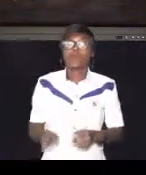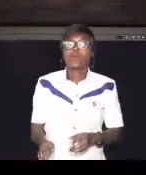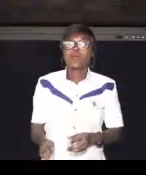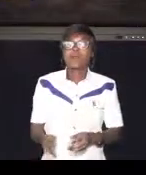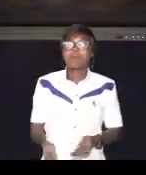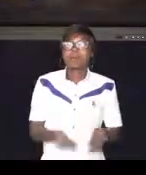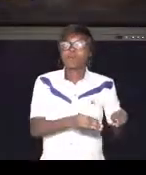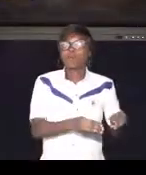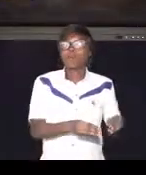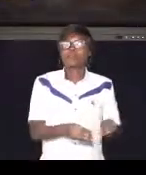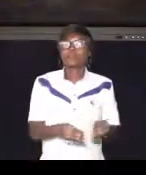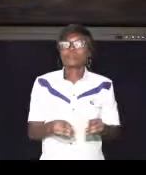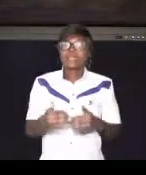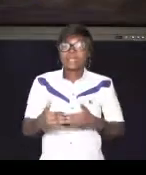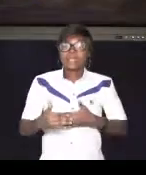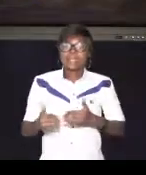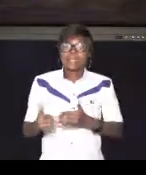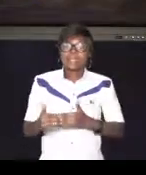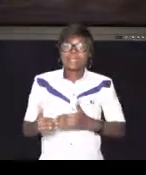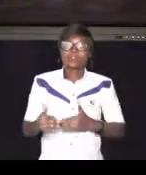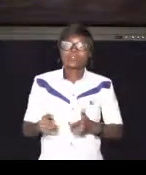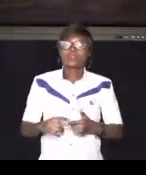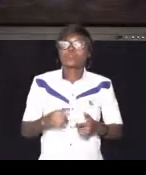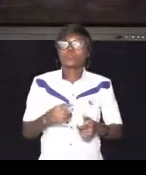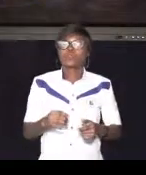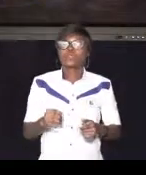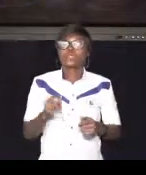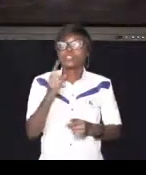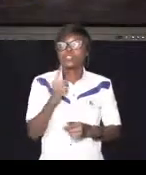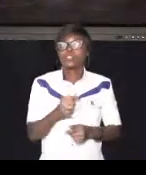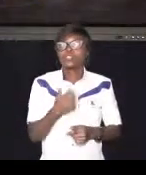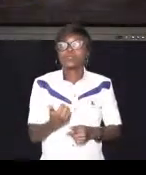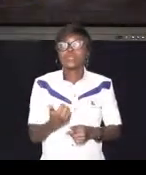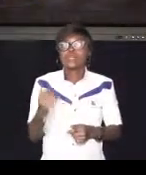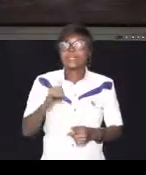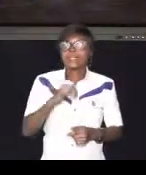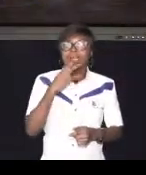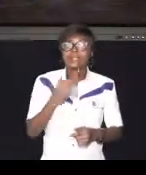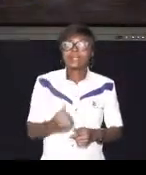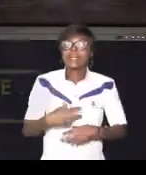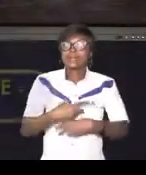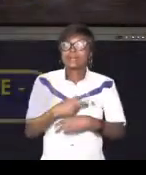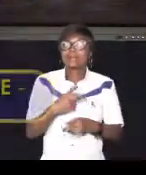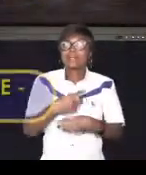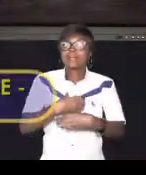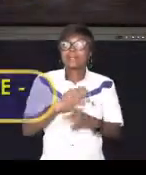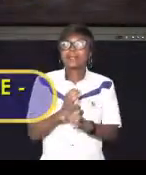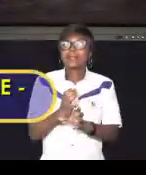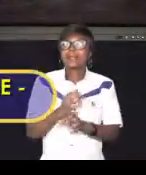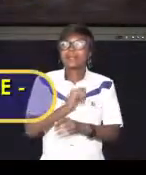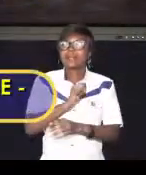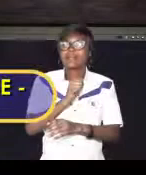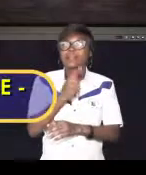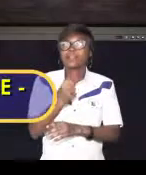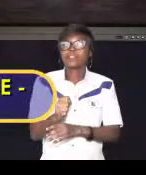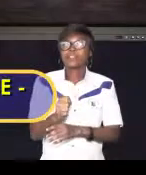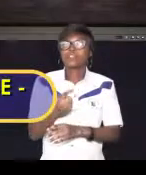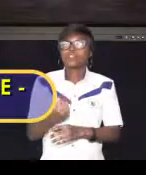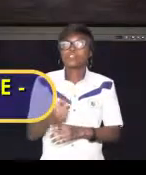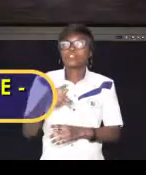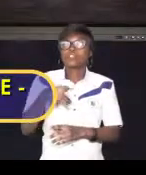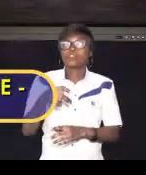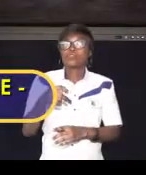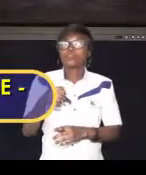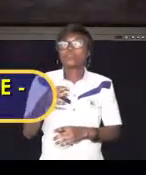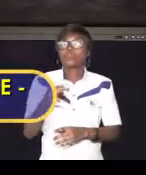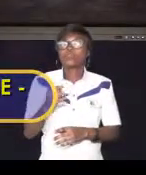When placed next to each other, they create the strongest contrast for those two colors.